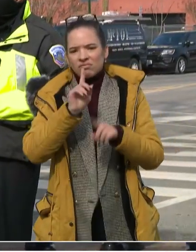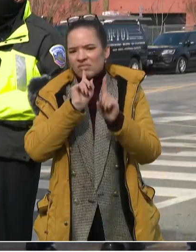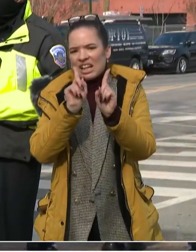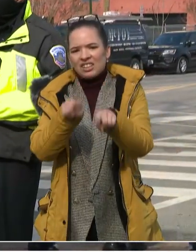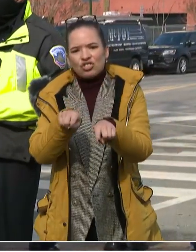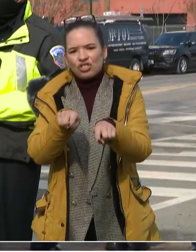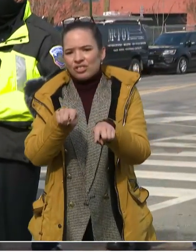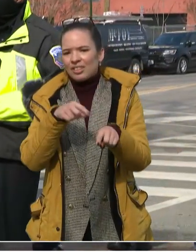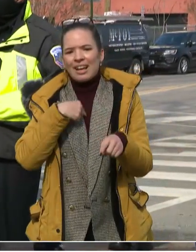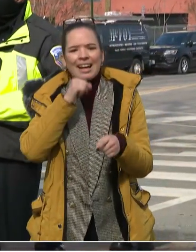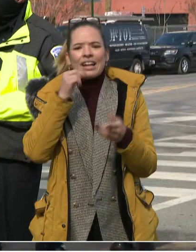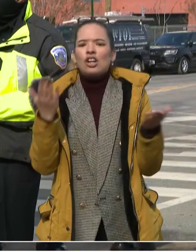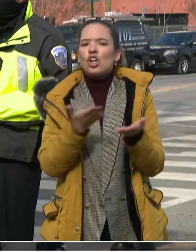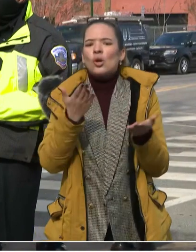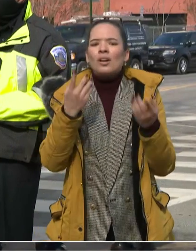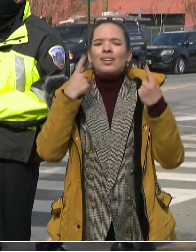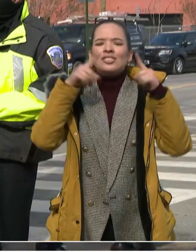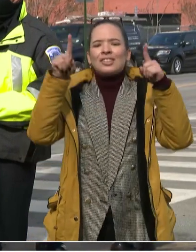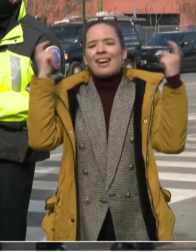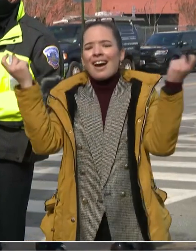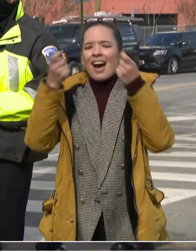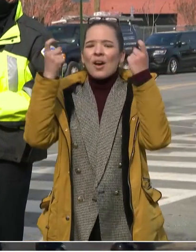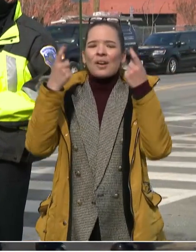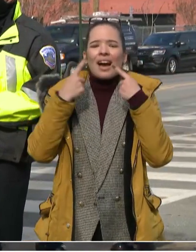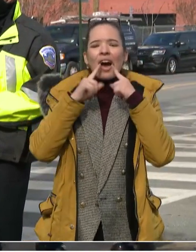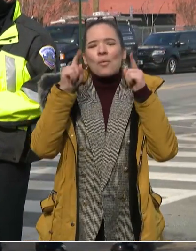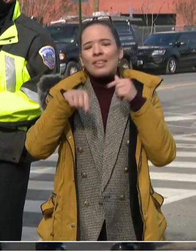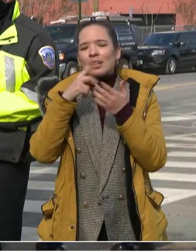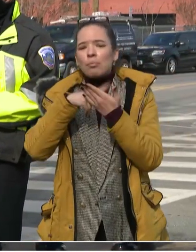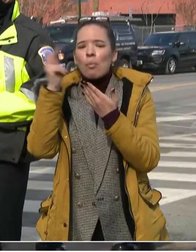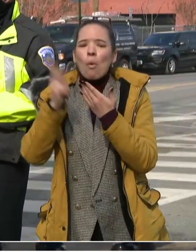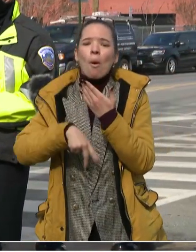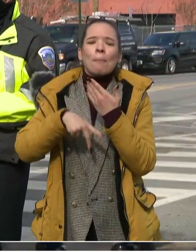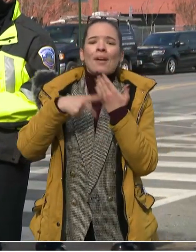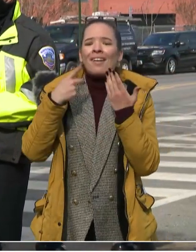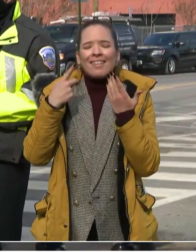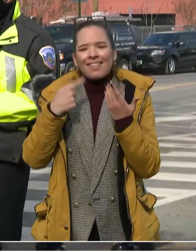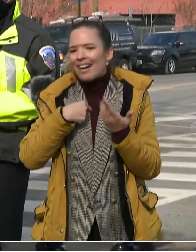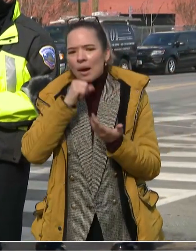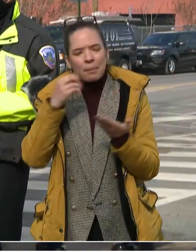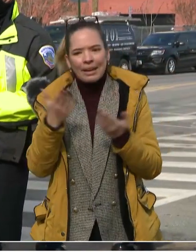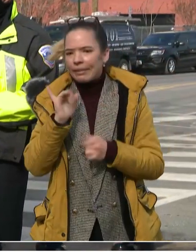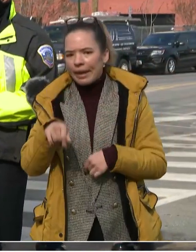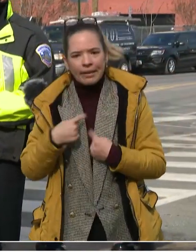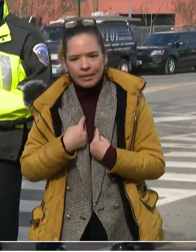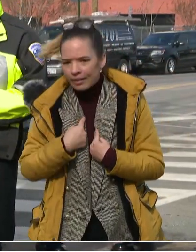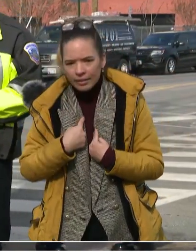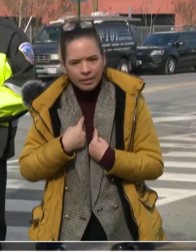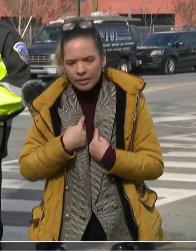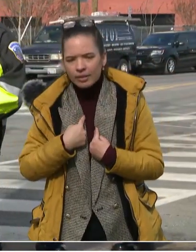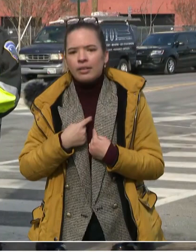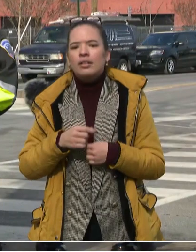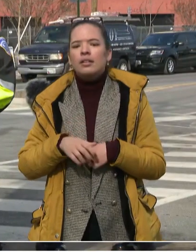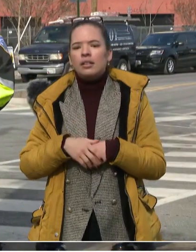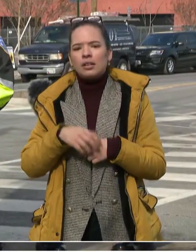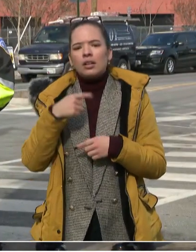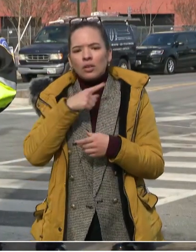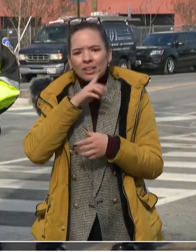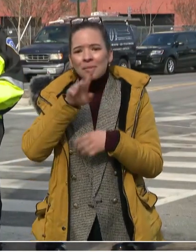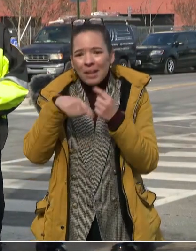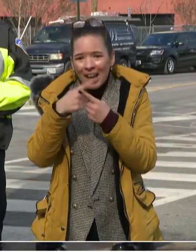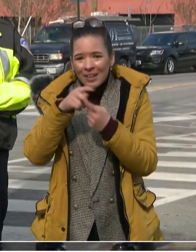how successful we have been in these programs, because if we were successful, we wouldn't be here talking about this. We're talking about 300 in Prince George's